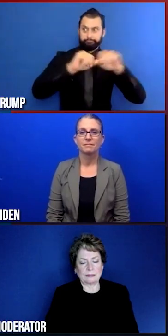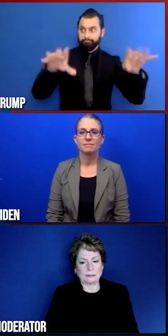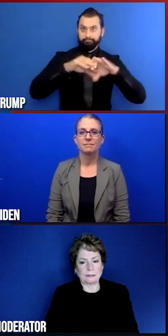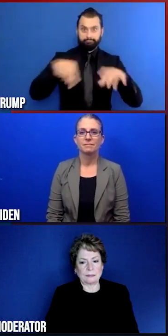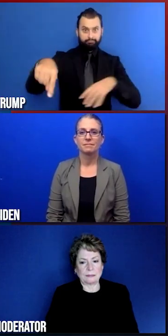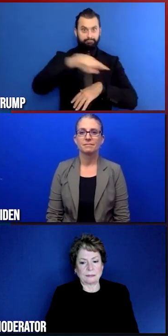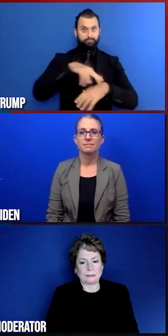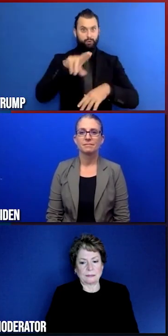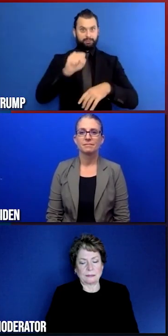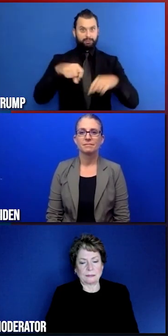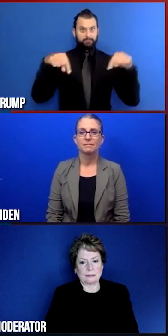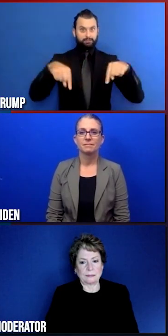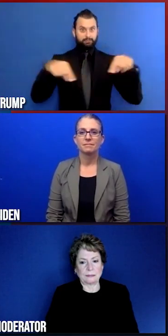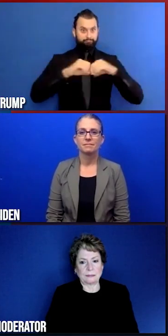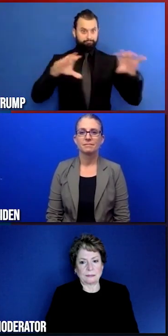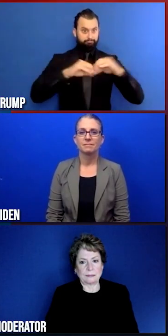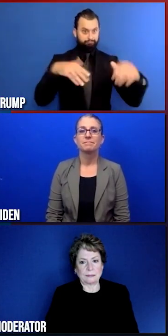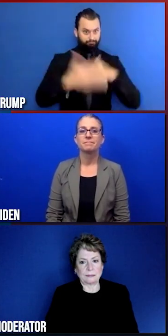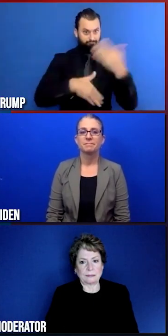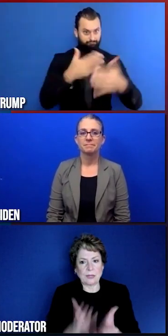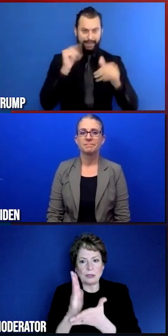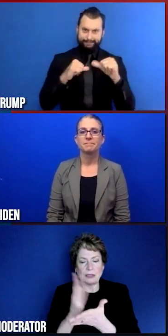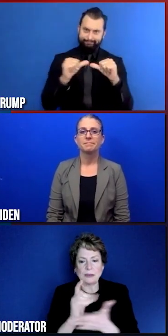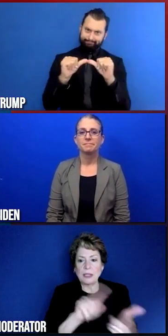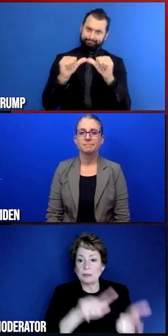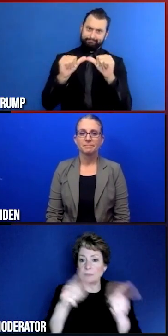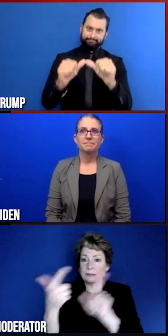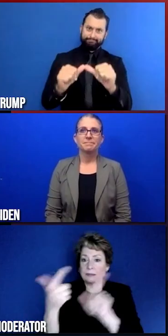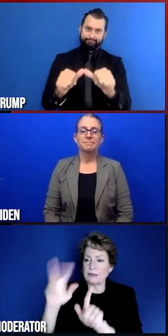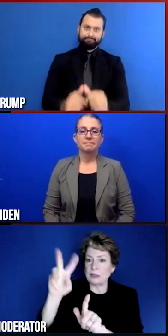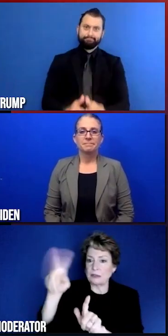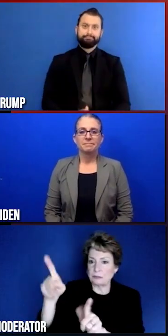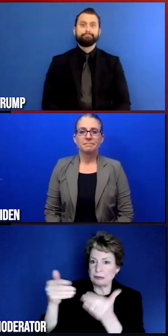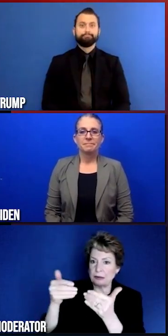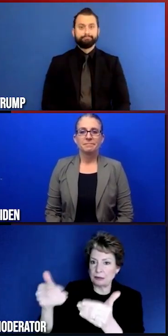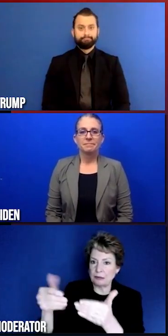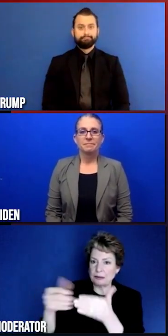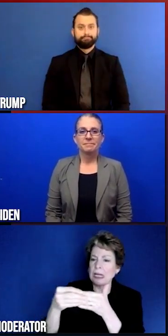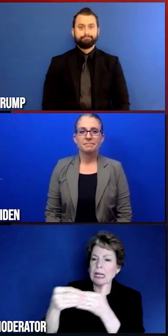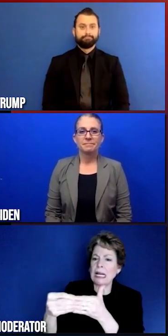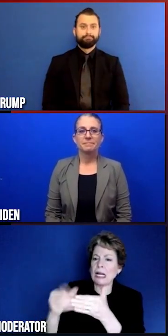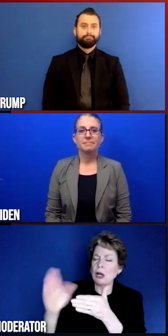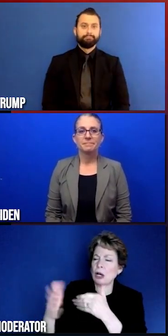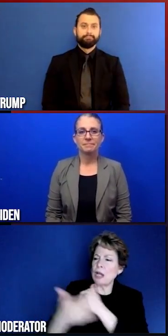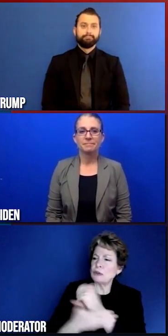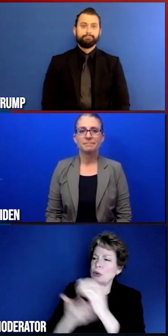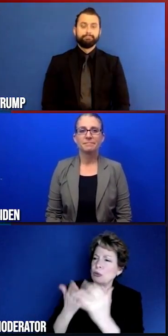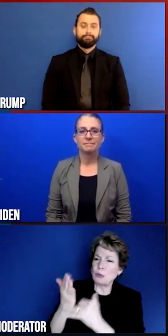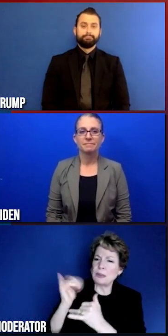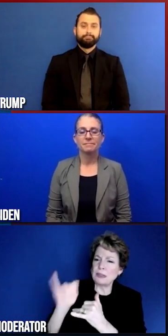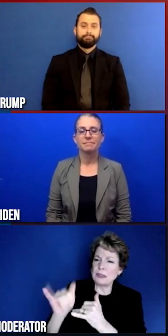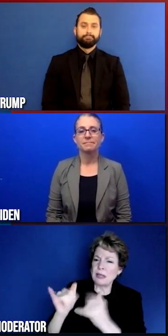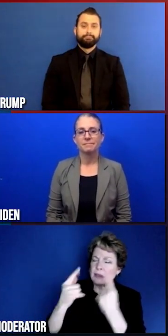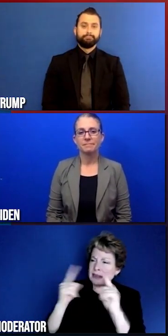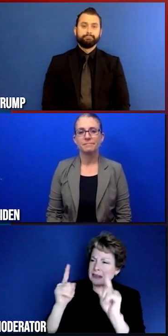Vice President Biden, to you, how would you lead the country out of this crisis? You have 2 minutes uninterrupted.